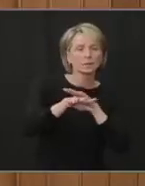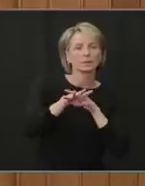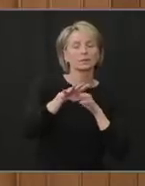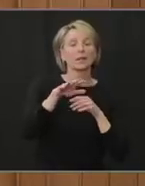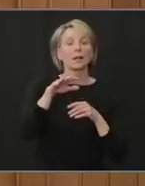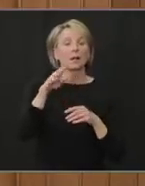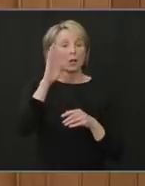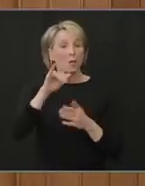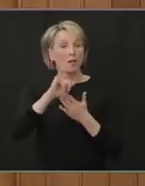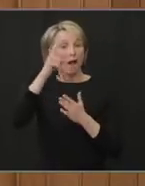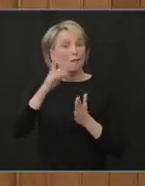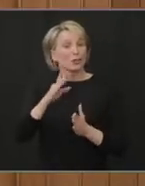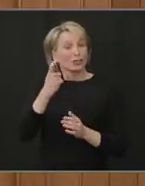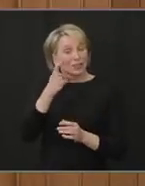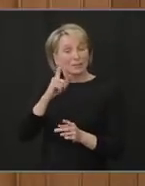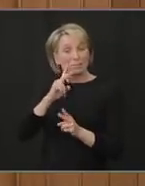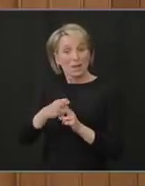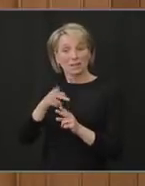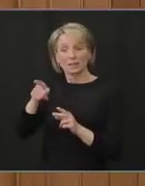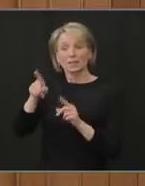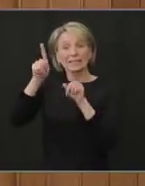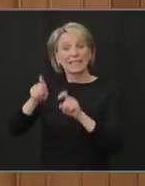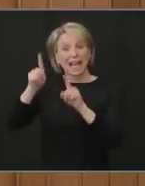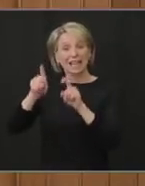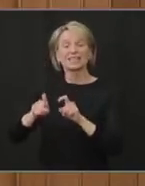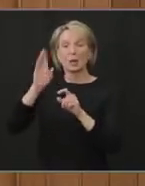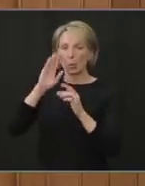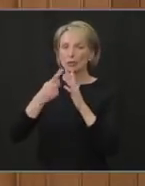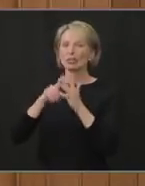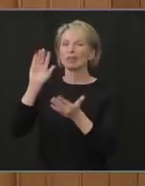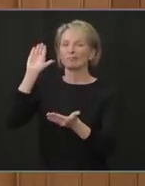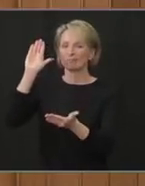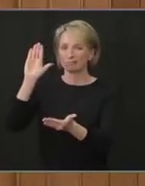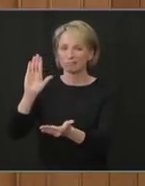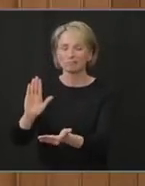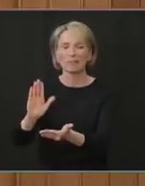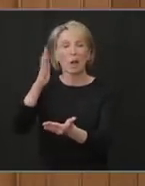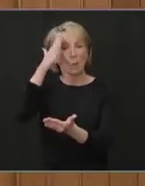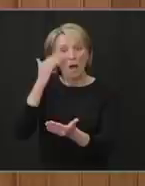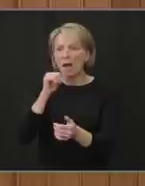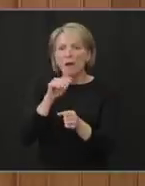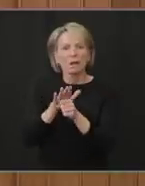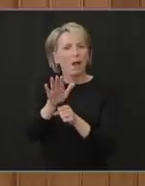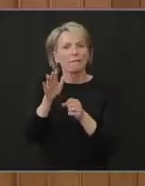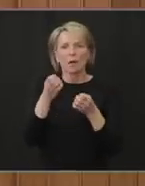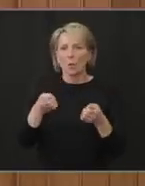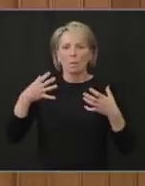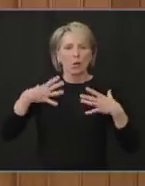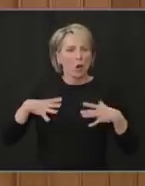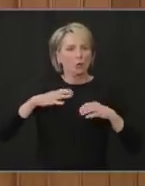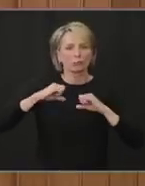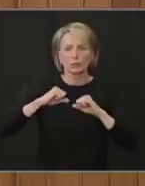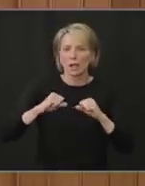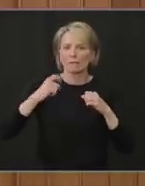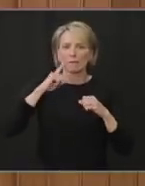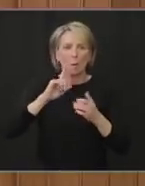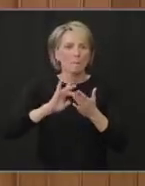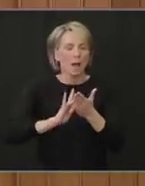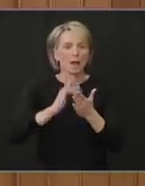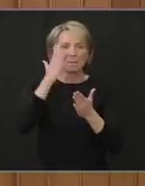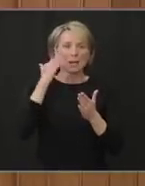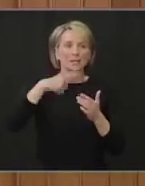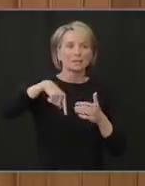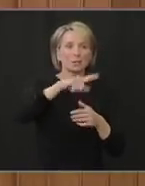personal protective equipment to go around to the folks that are working the med-surg units and the workers who are doing the testing. But we also are